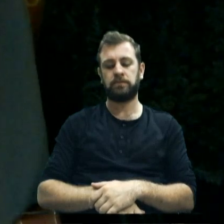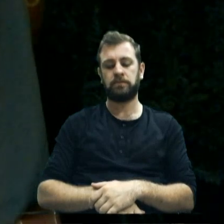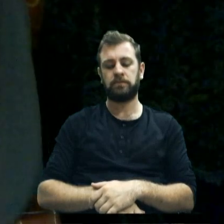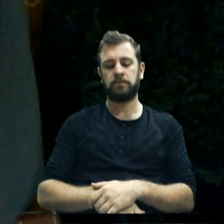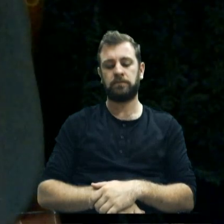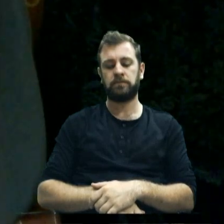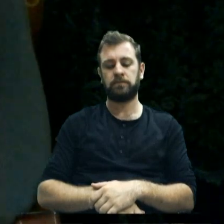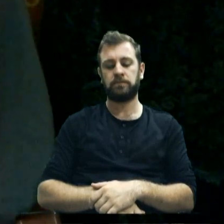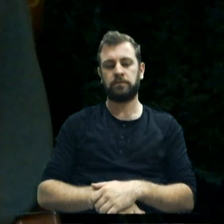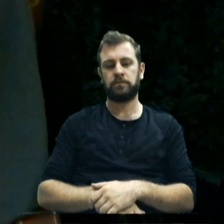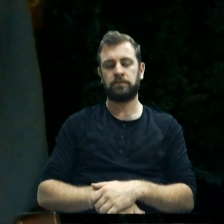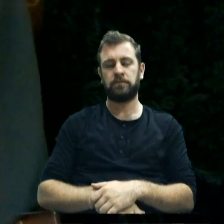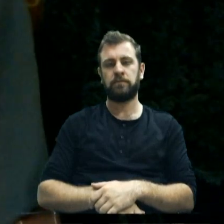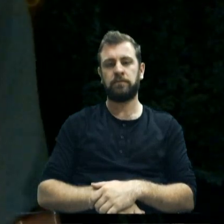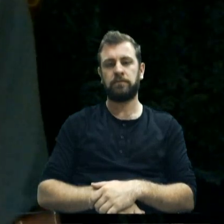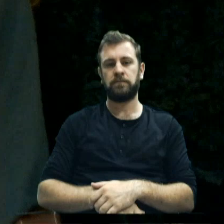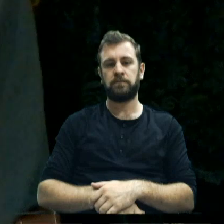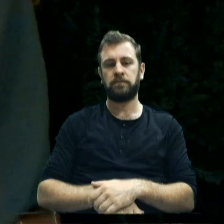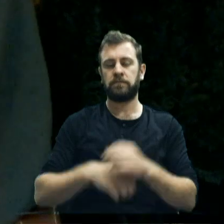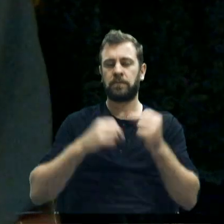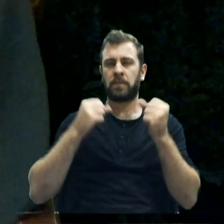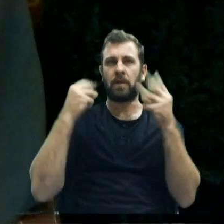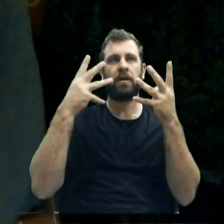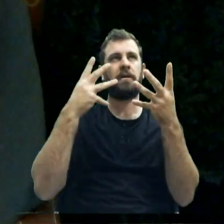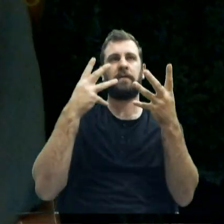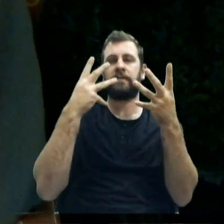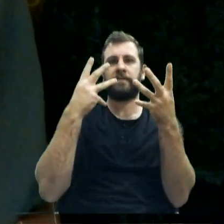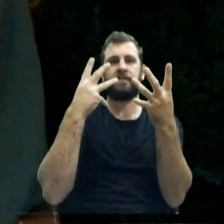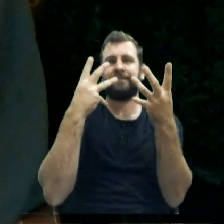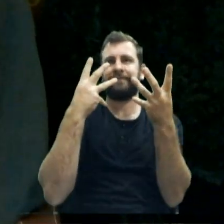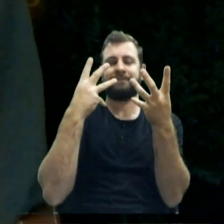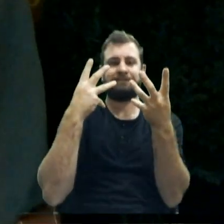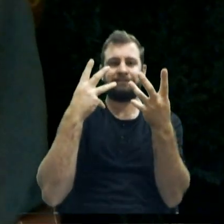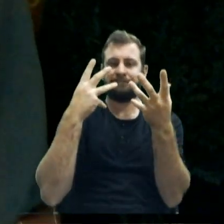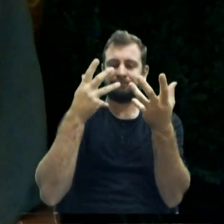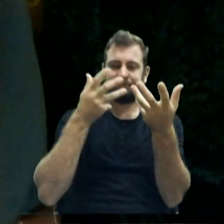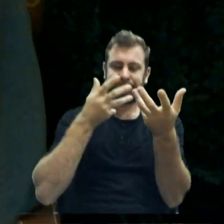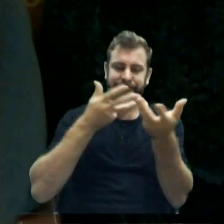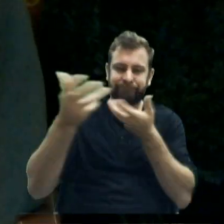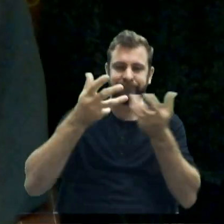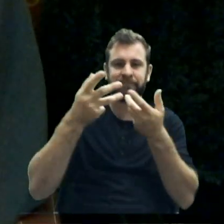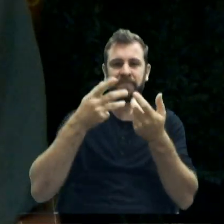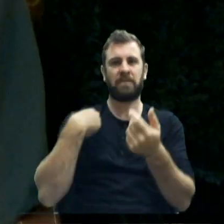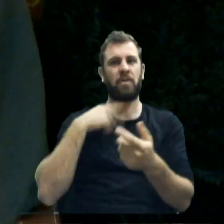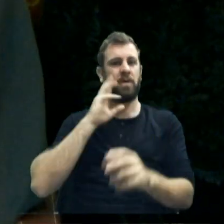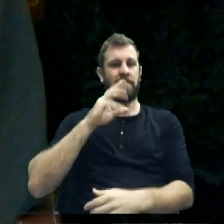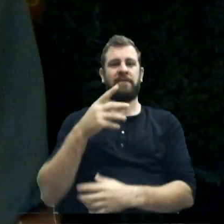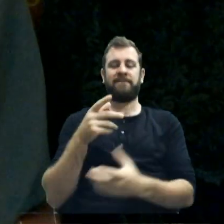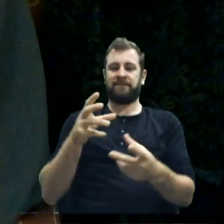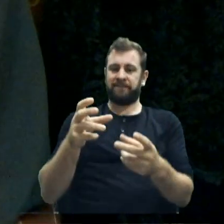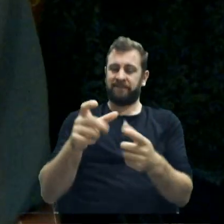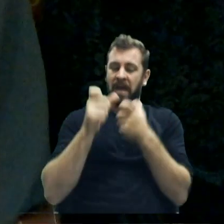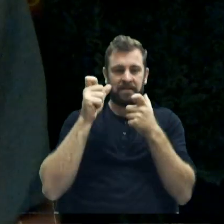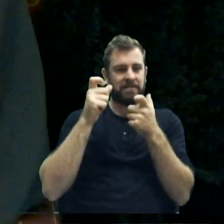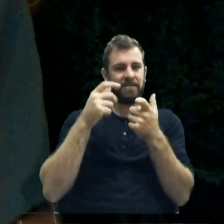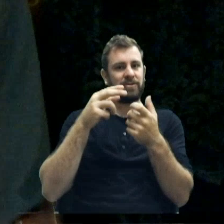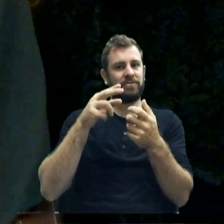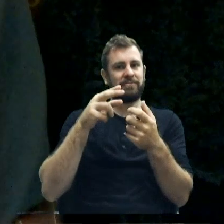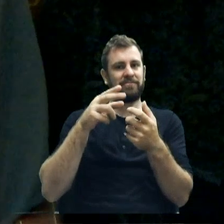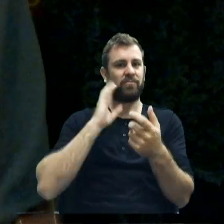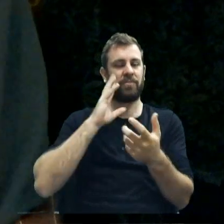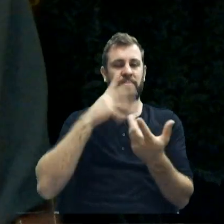And there's a lot to say tonight. There's always a lot to say, and I'm going to go fast like I usually do. Inshallah, you can pick up the